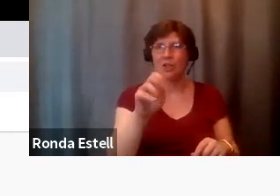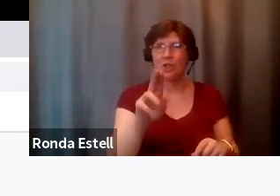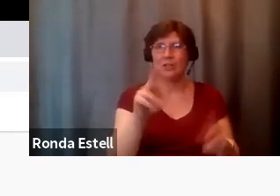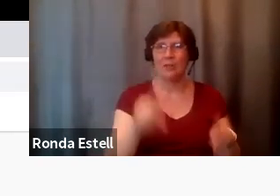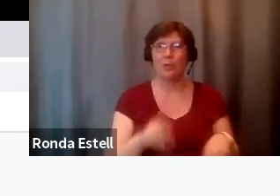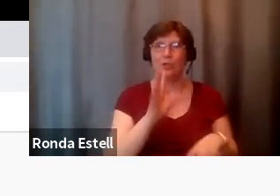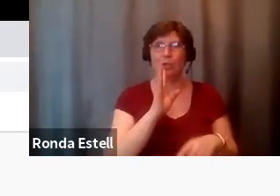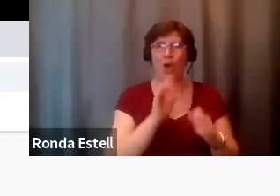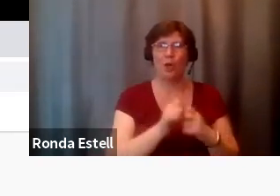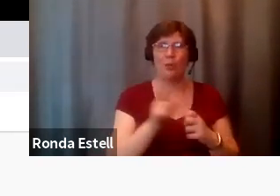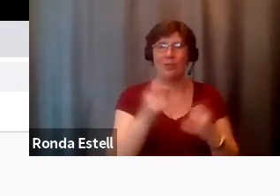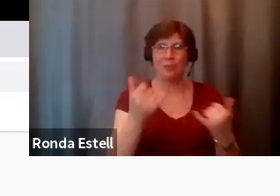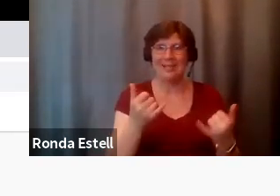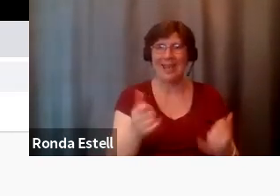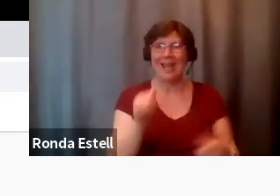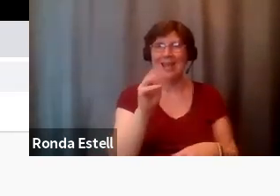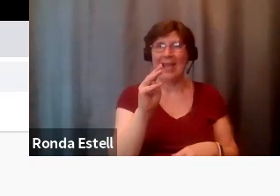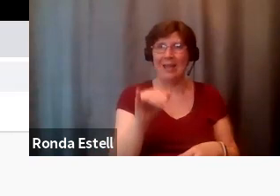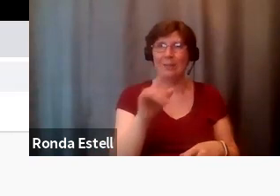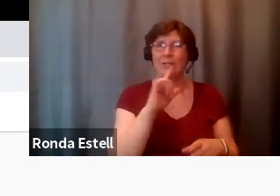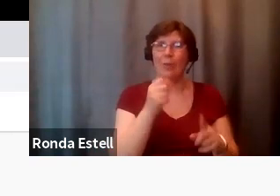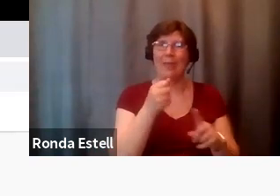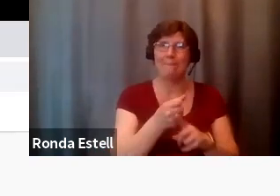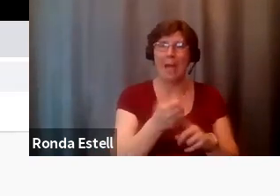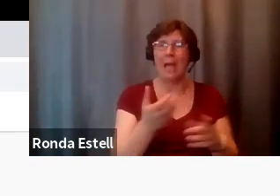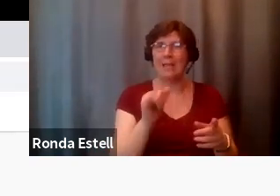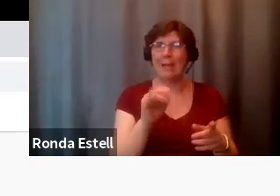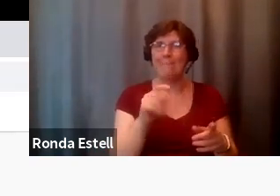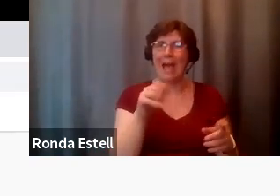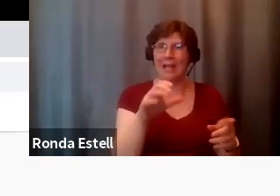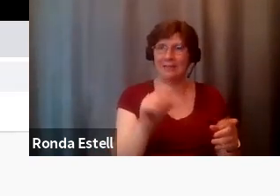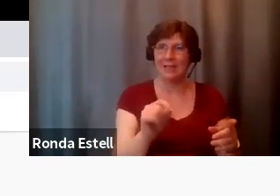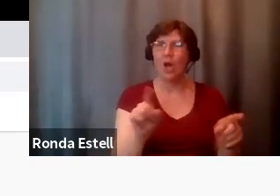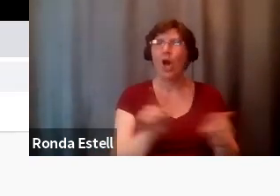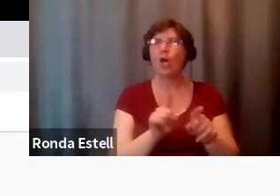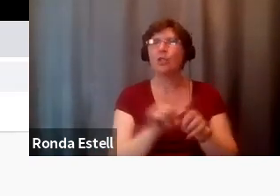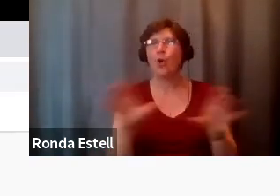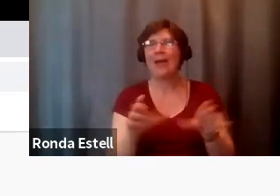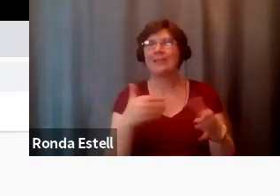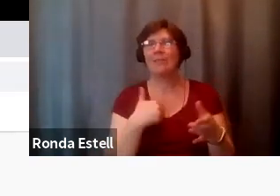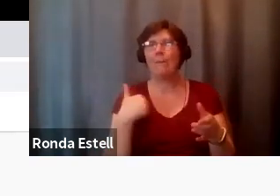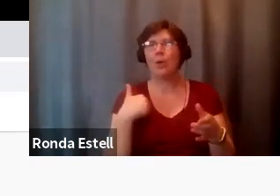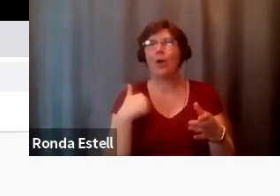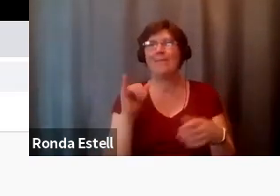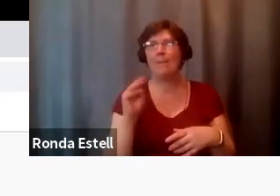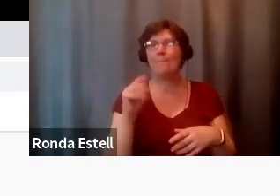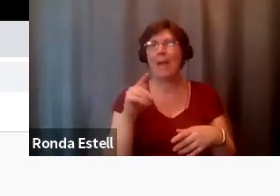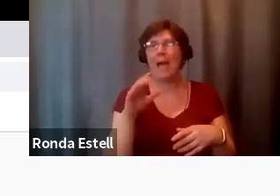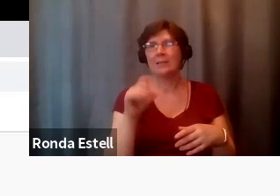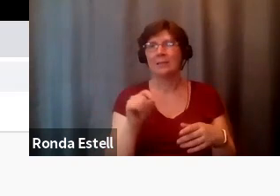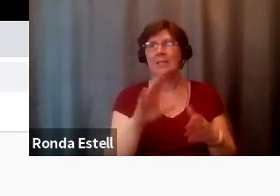to you today. She is with Impact CIL. She is also an active member of Impact Center for Independent